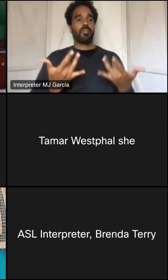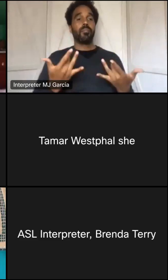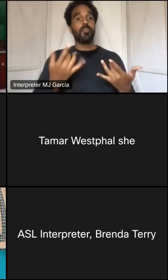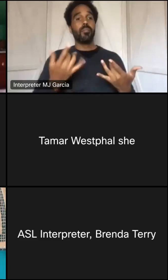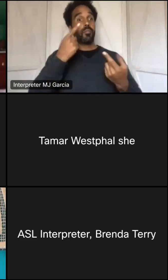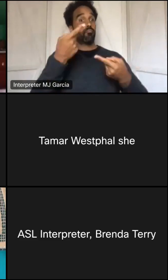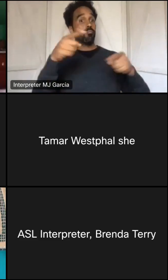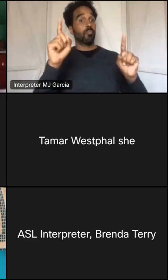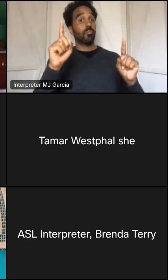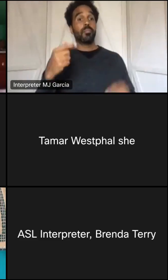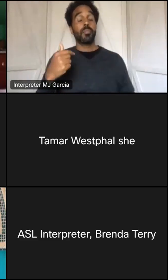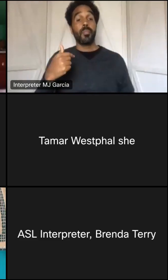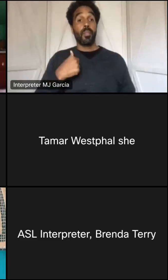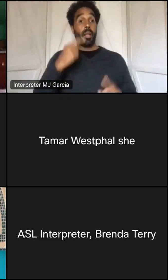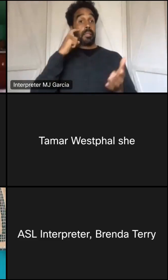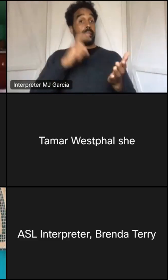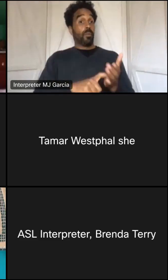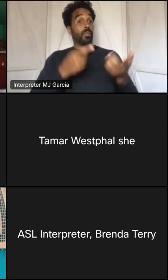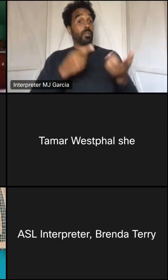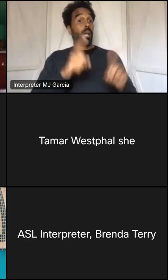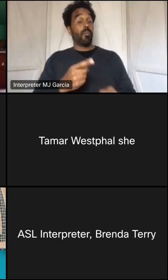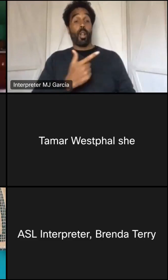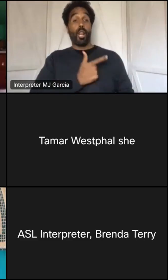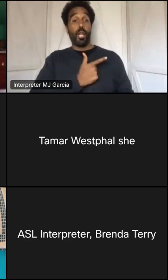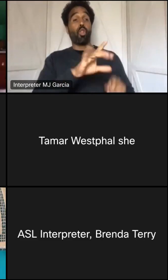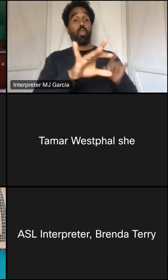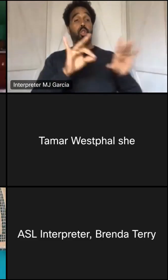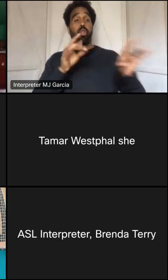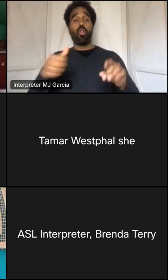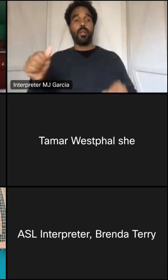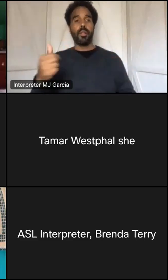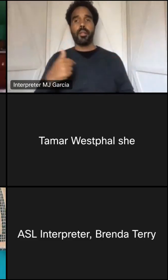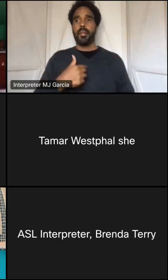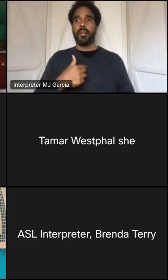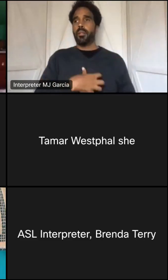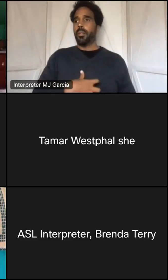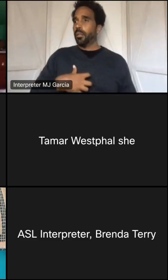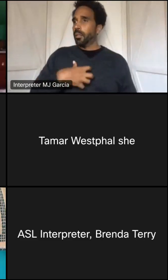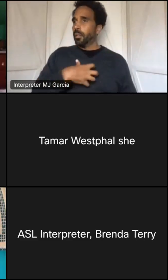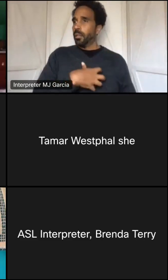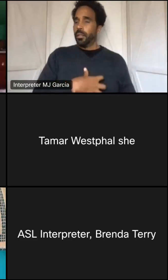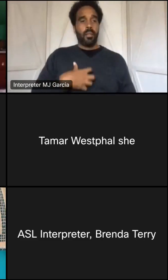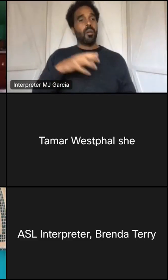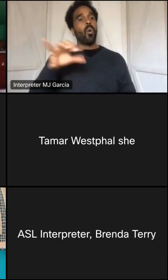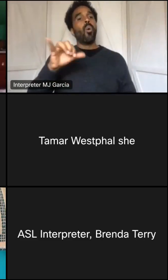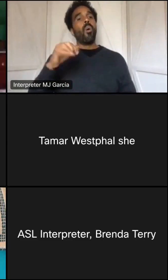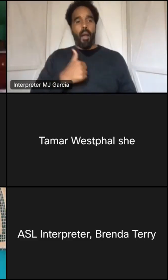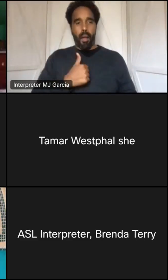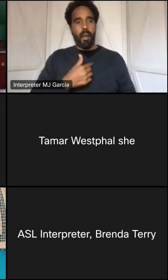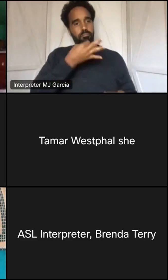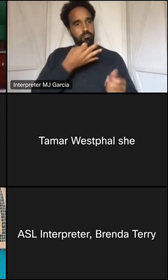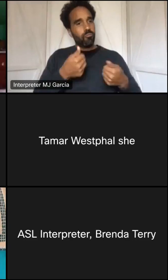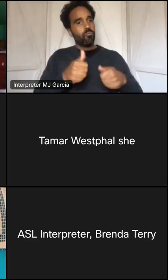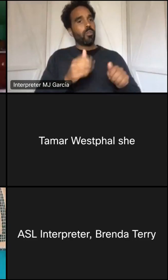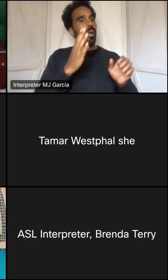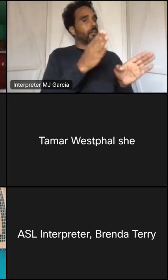me, it upsets me, I'll be honest, but I'm also really good at redirecting and also knowing which young person